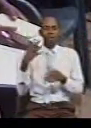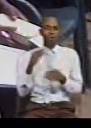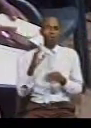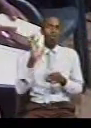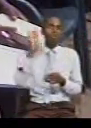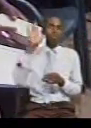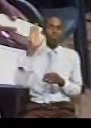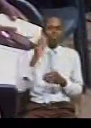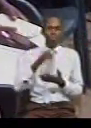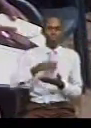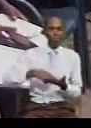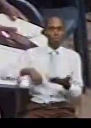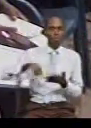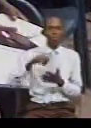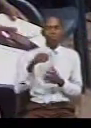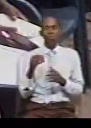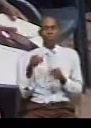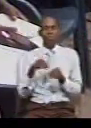name.